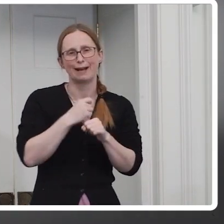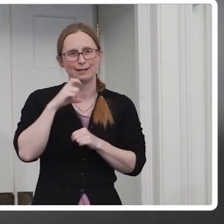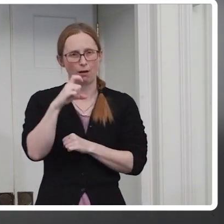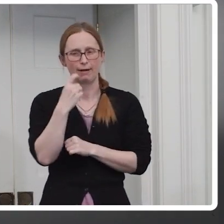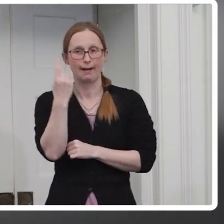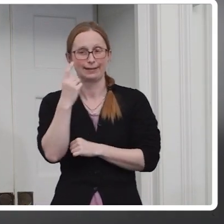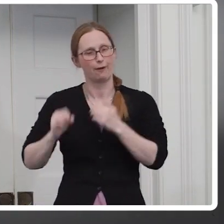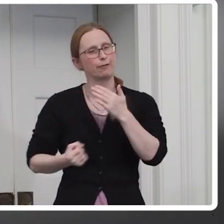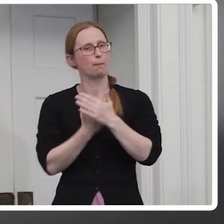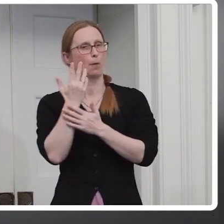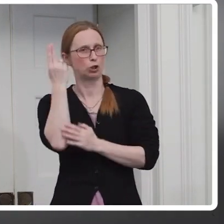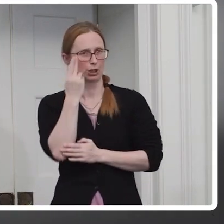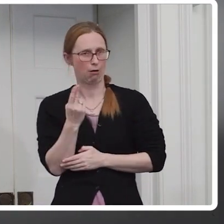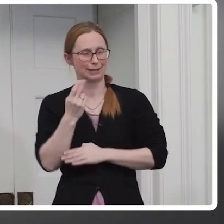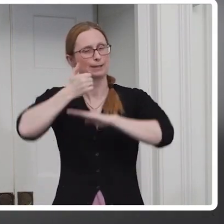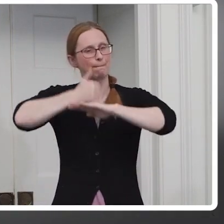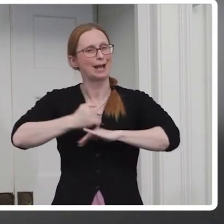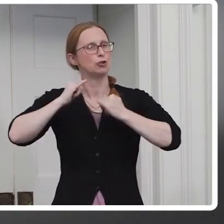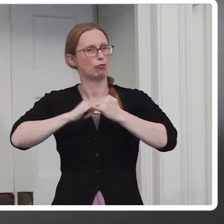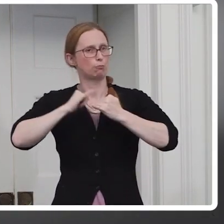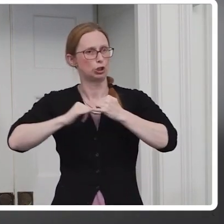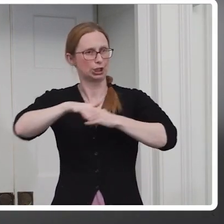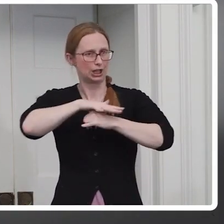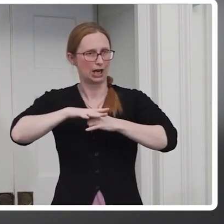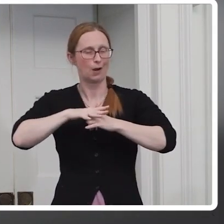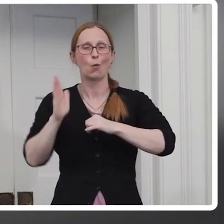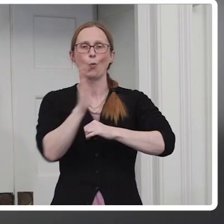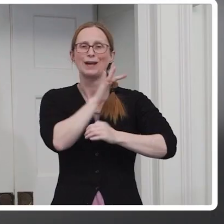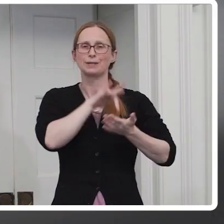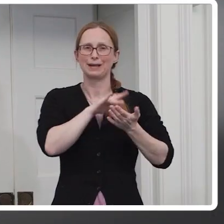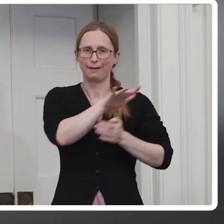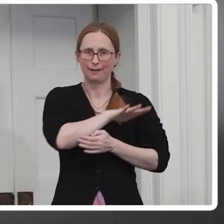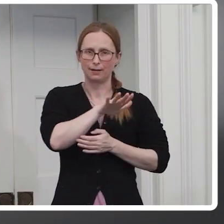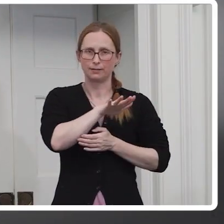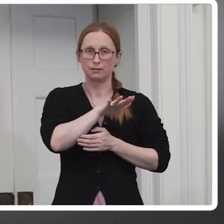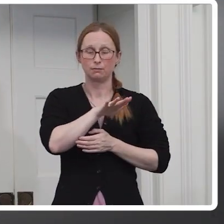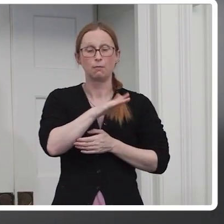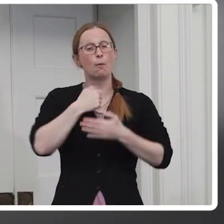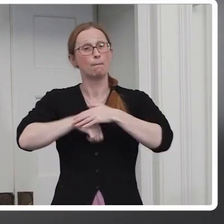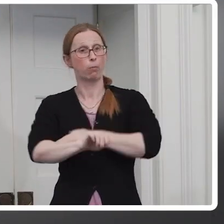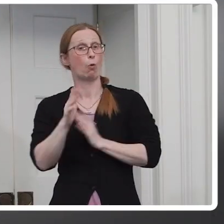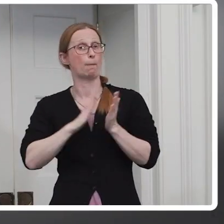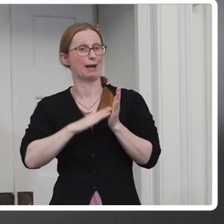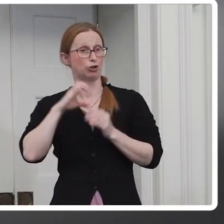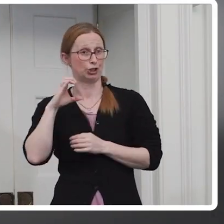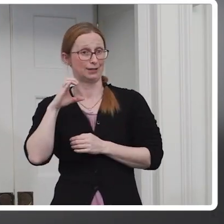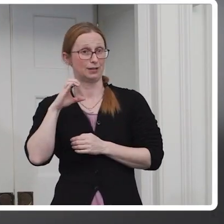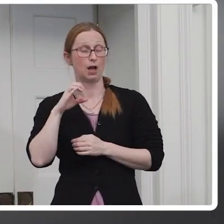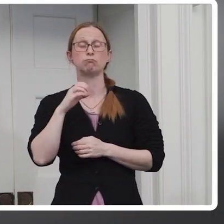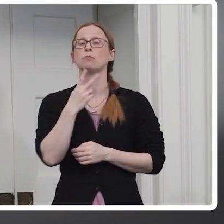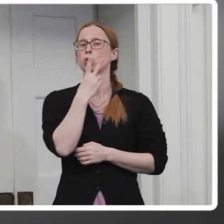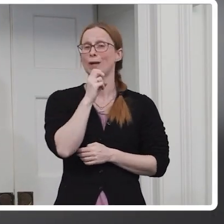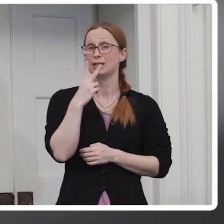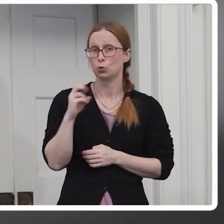So Grace Currie is an emerging artist based in Shropshire in the West Midlands. She's originally from Manchester.